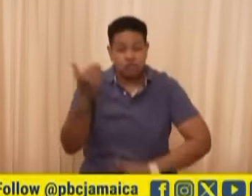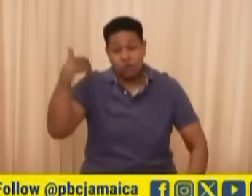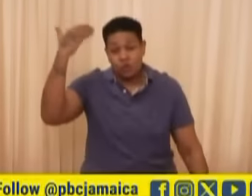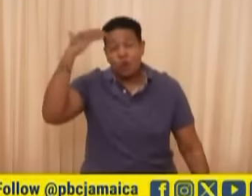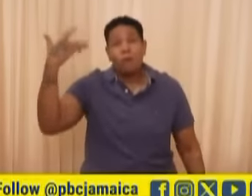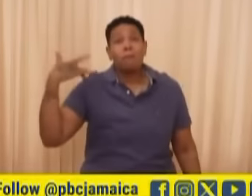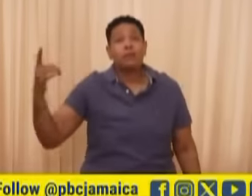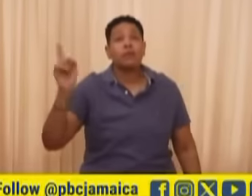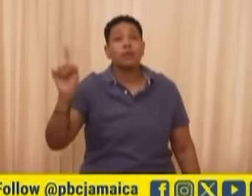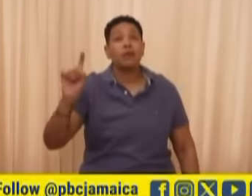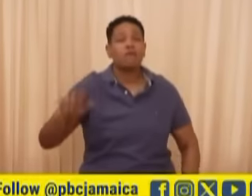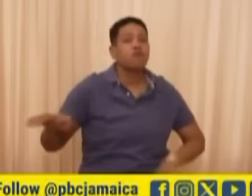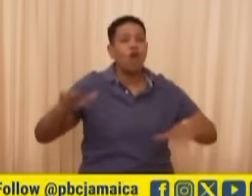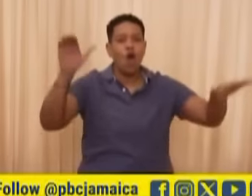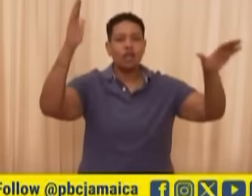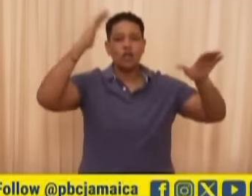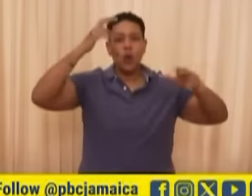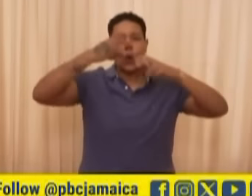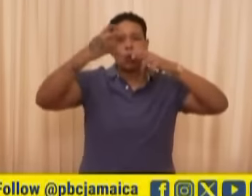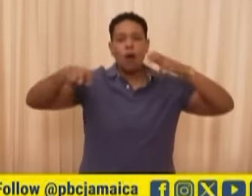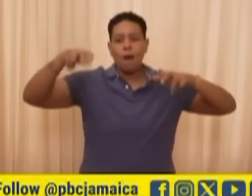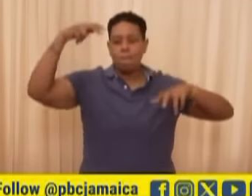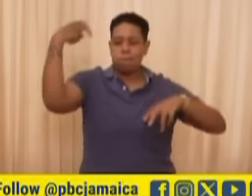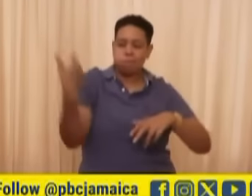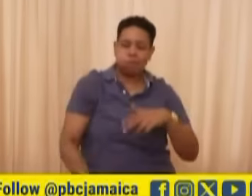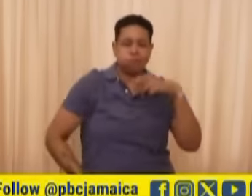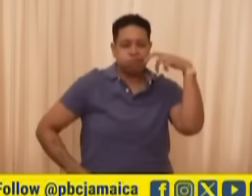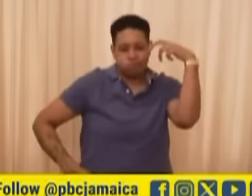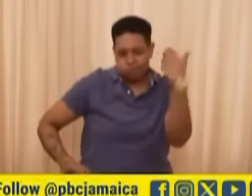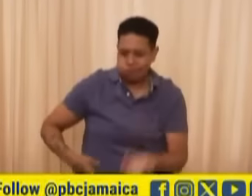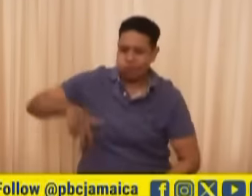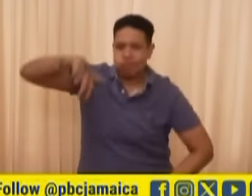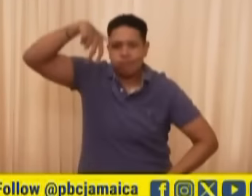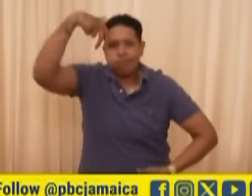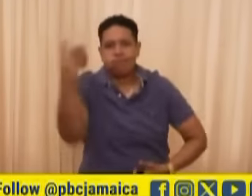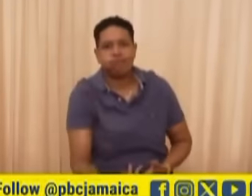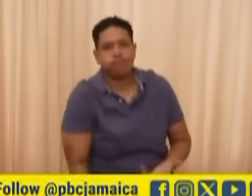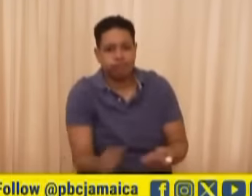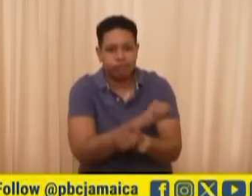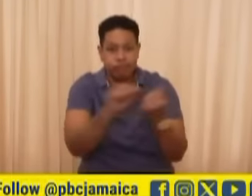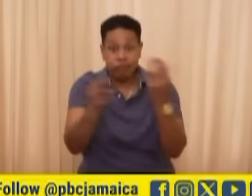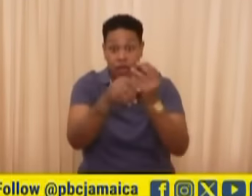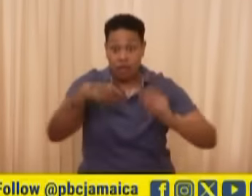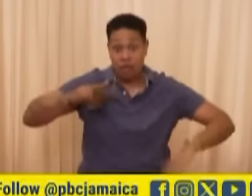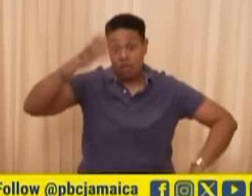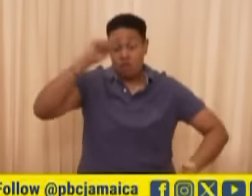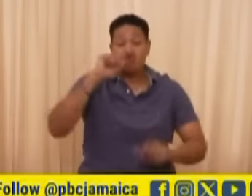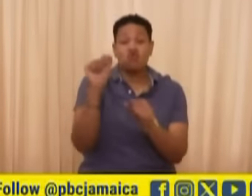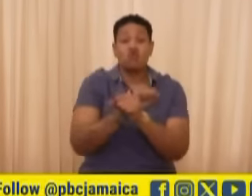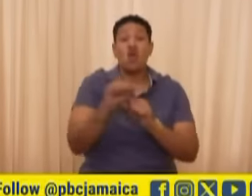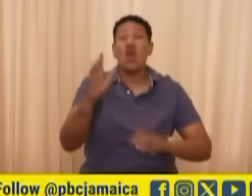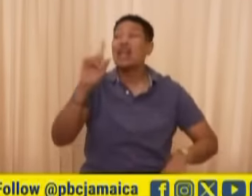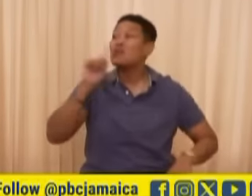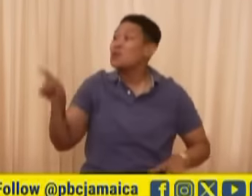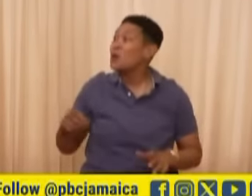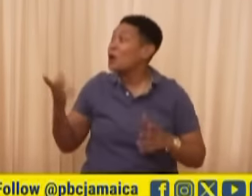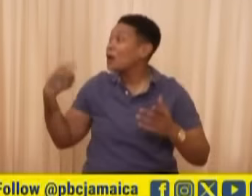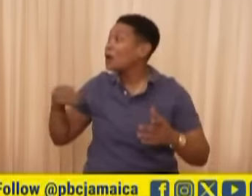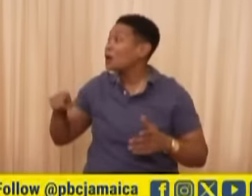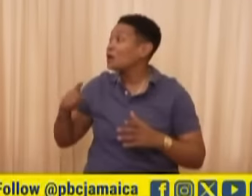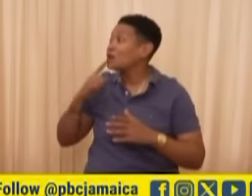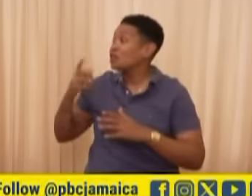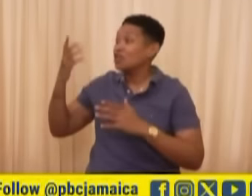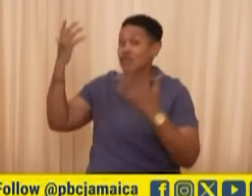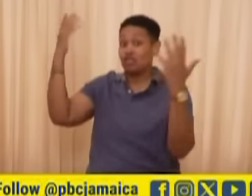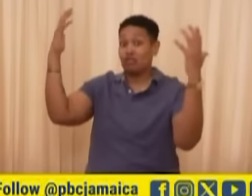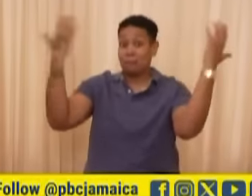flood, by land slippage, and certainly that are affected because of being marooned when they are cut off because of